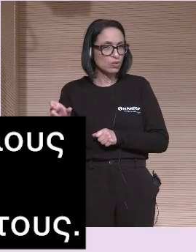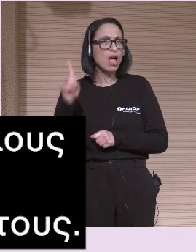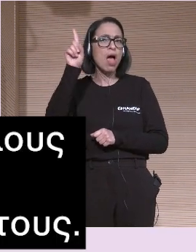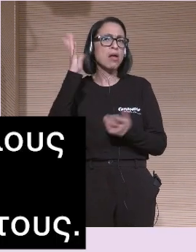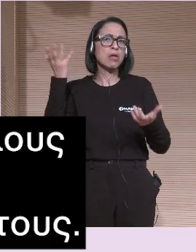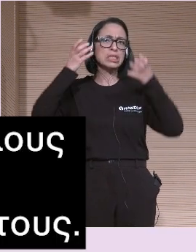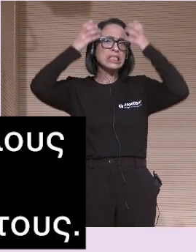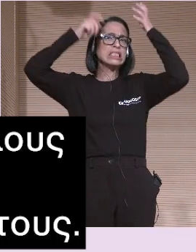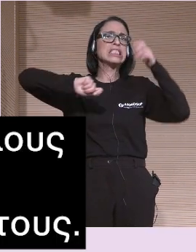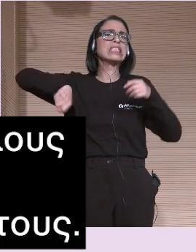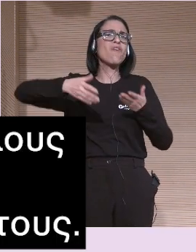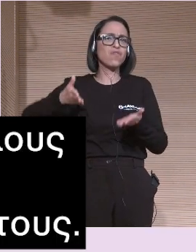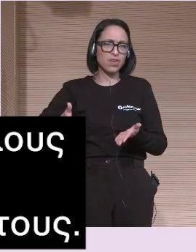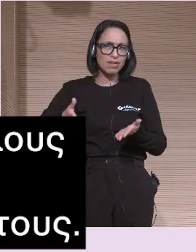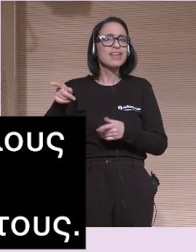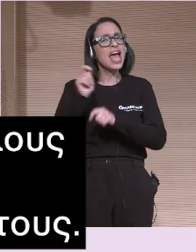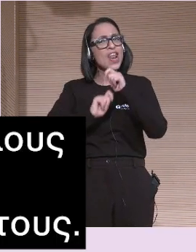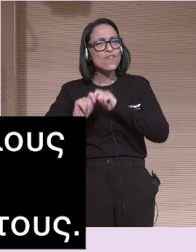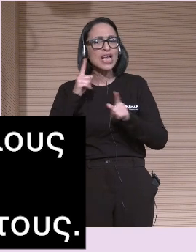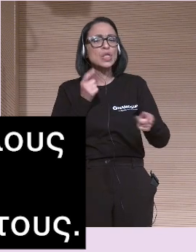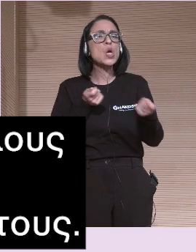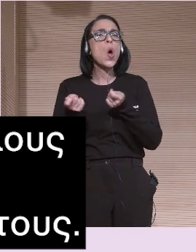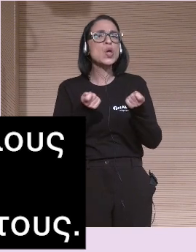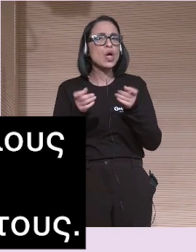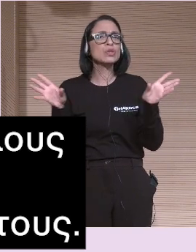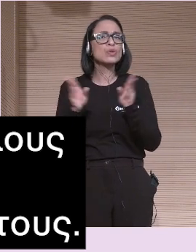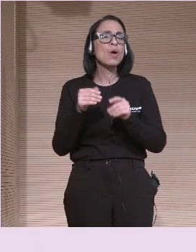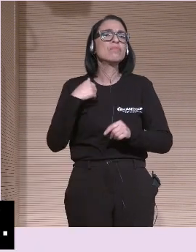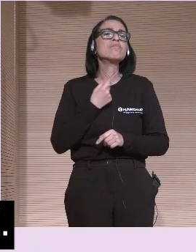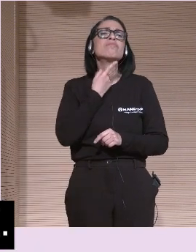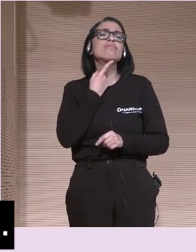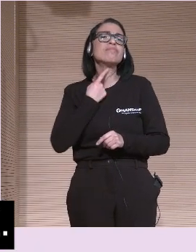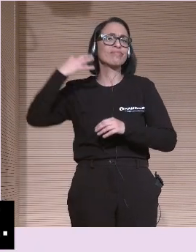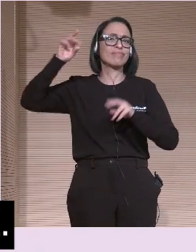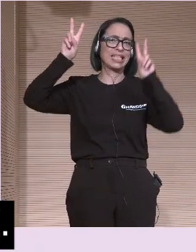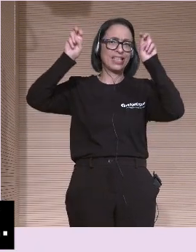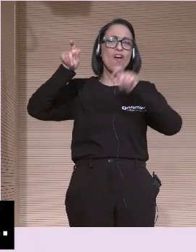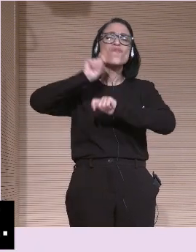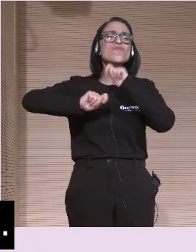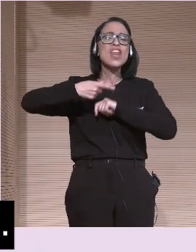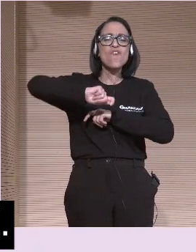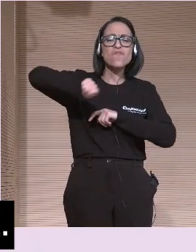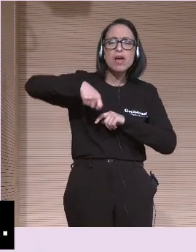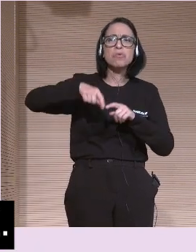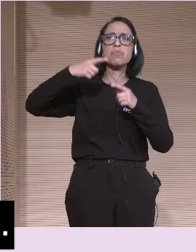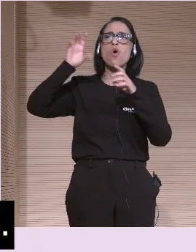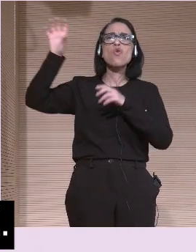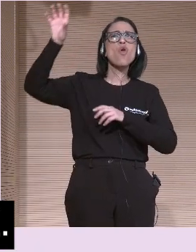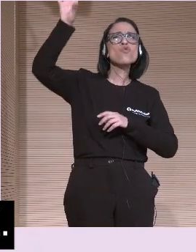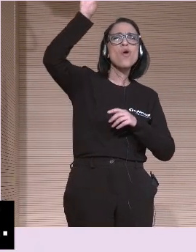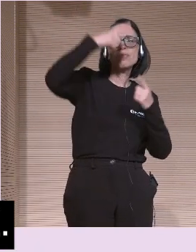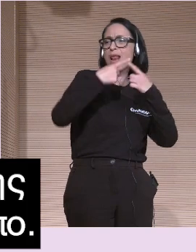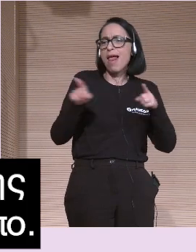chefs teach other people how to make food from the countries they come from, and everybody gathers round and they all cook a meal together, and then they sit